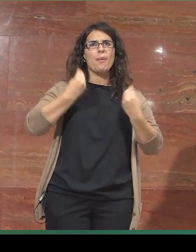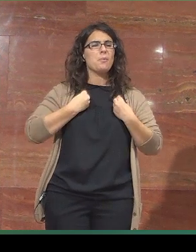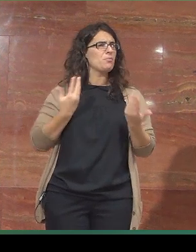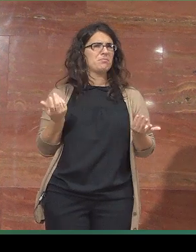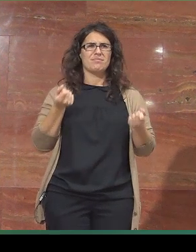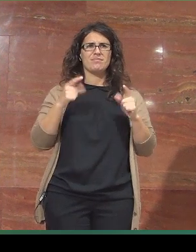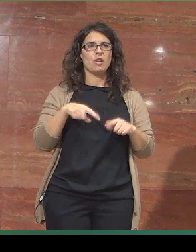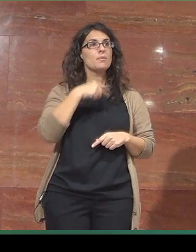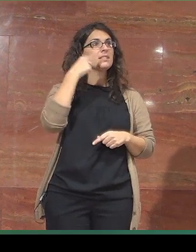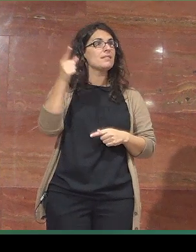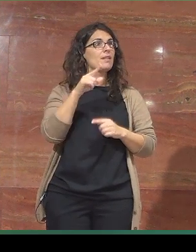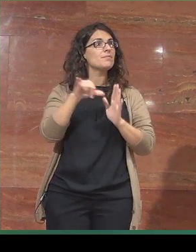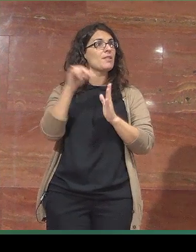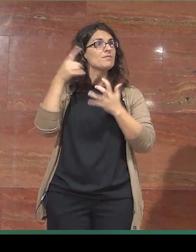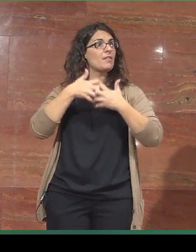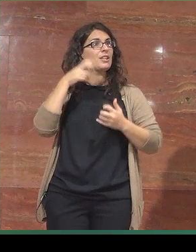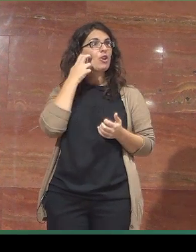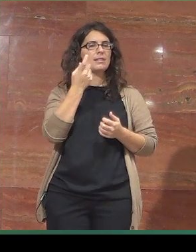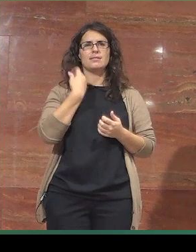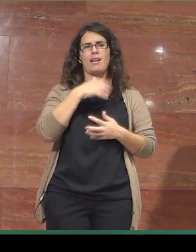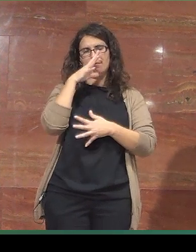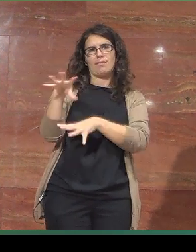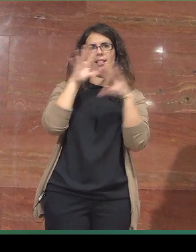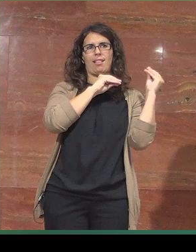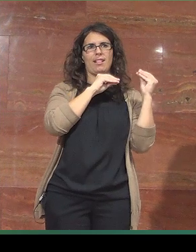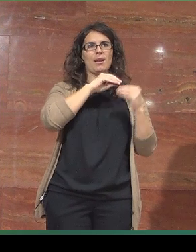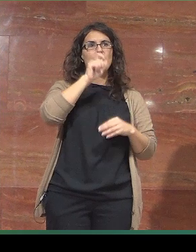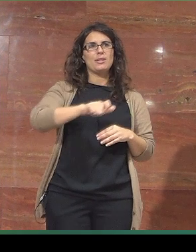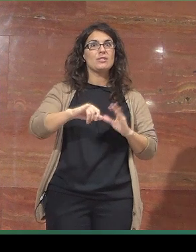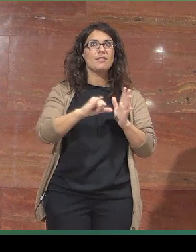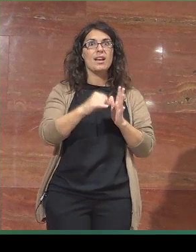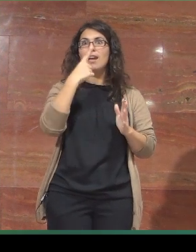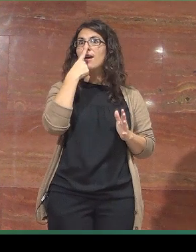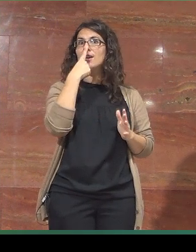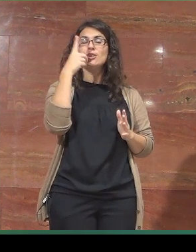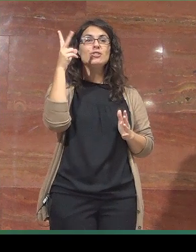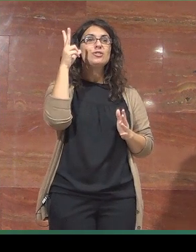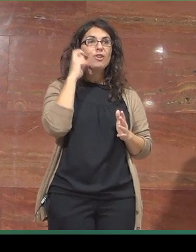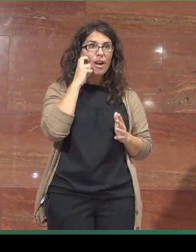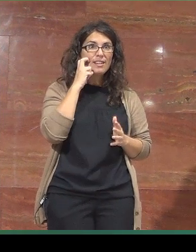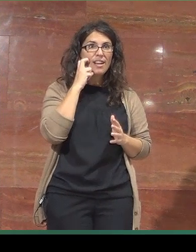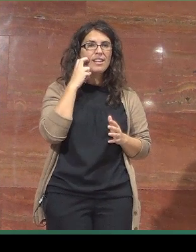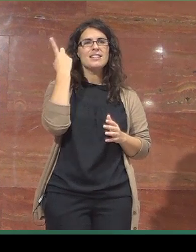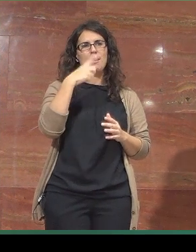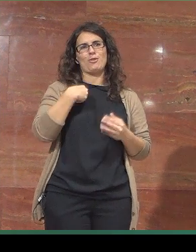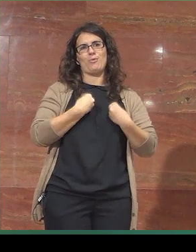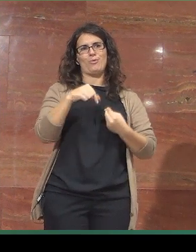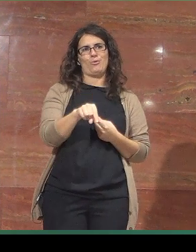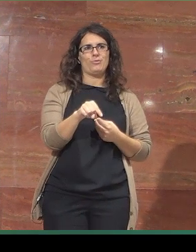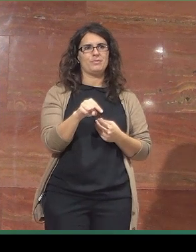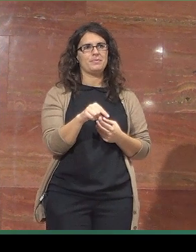were close, could smell the chocolate, and they knew that that was the area in which I lived. So it is